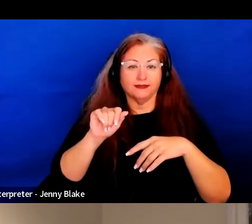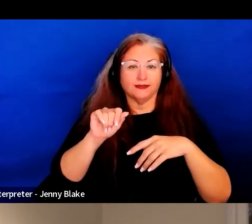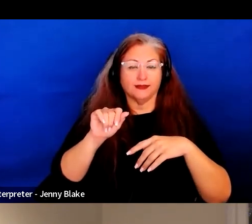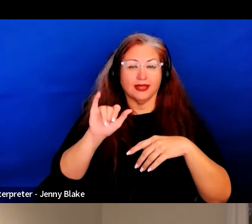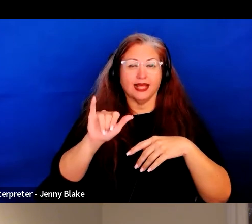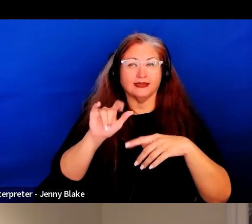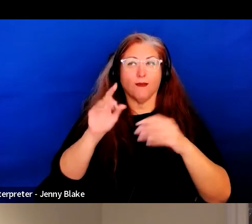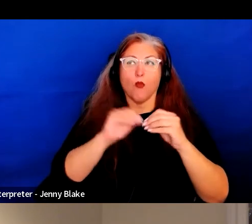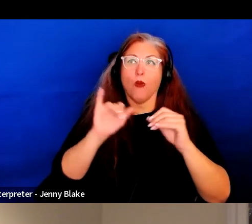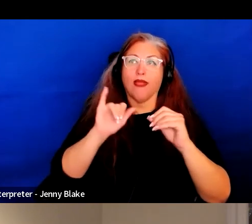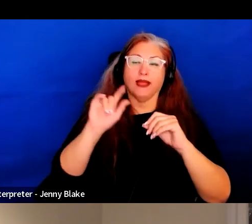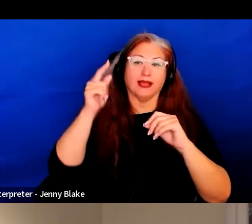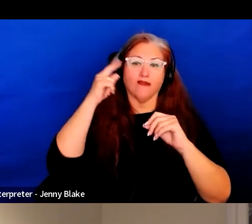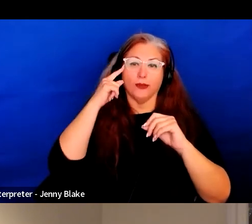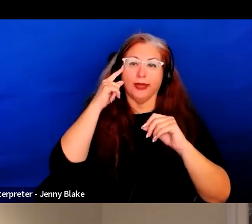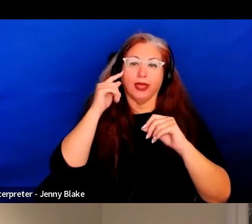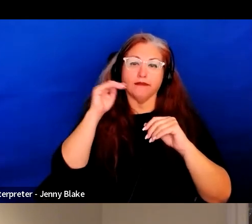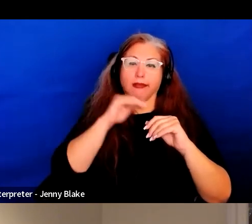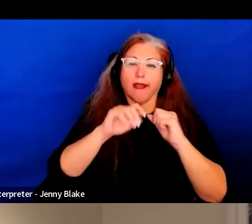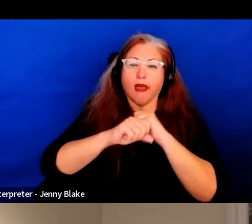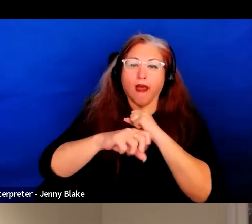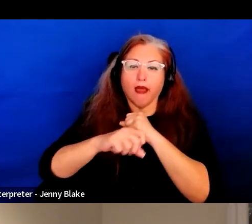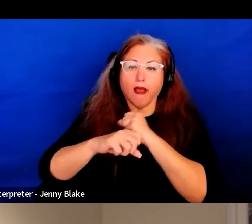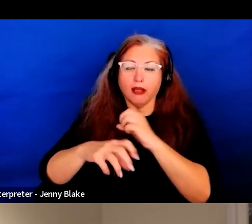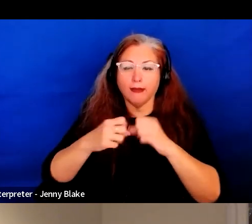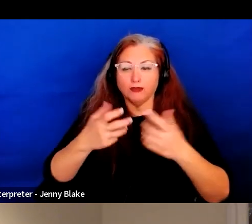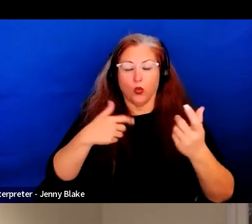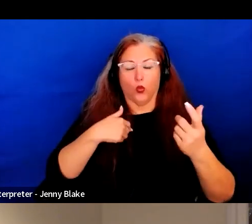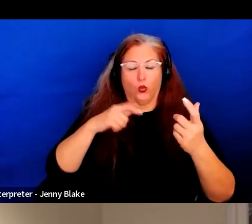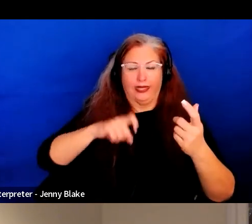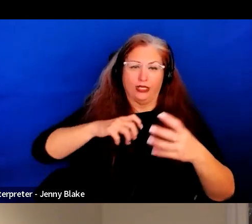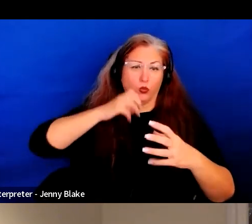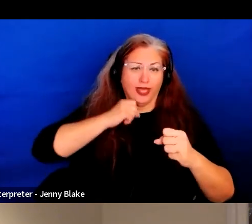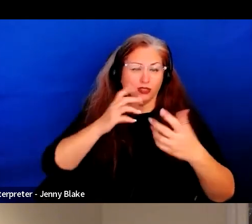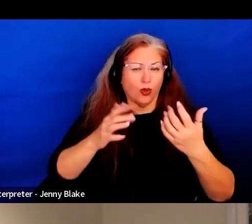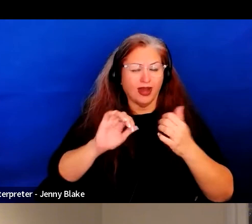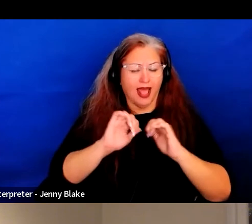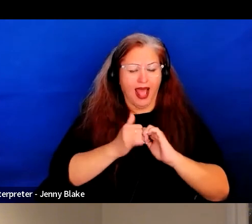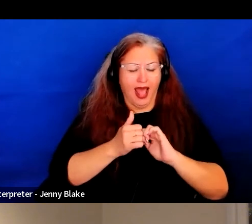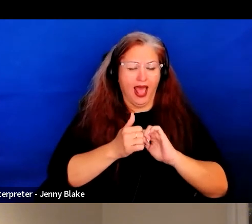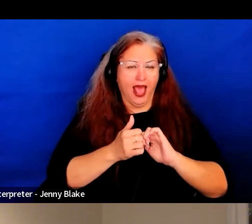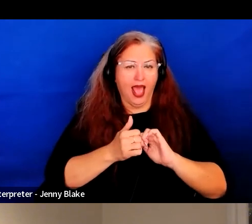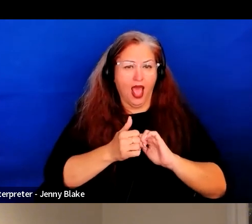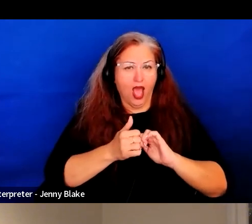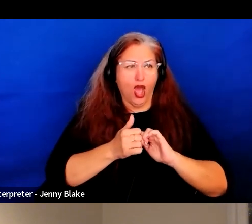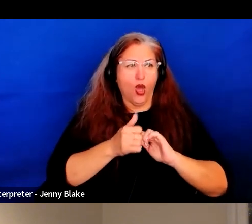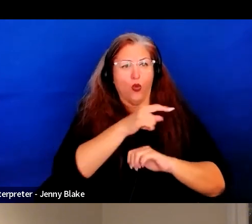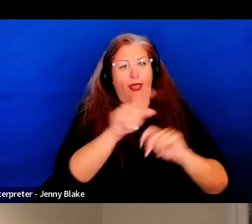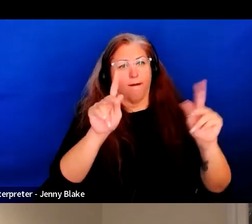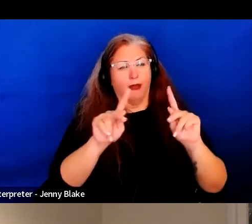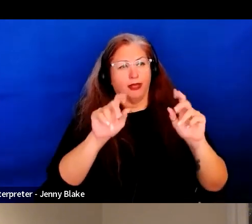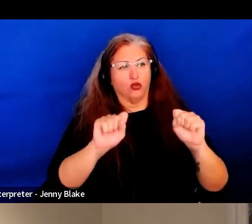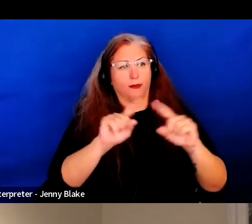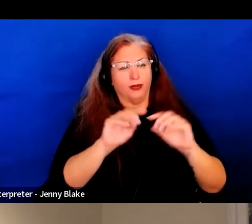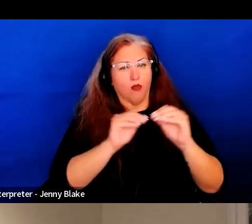Government propaganda machine. So we should care. So how do we get the public motivated about public